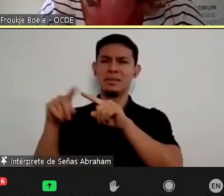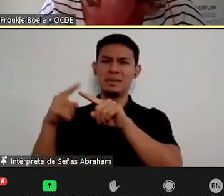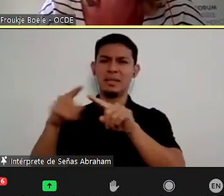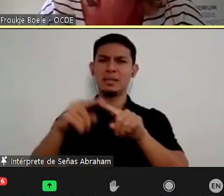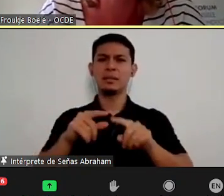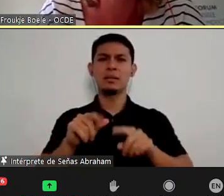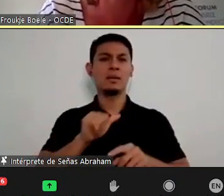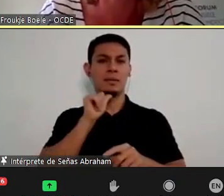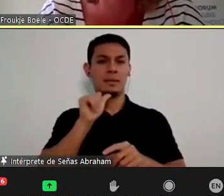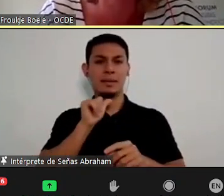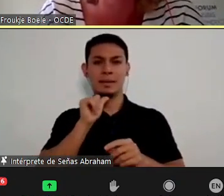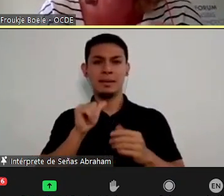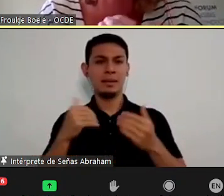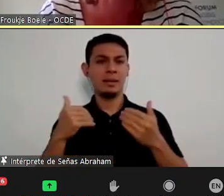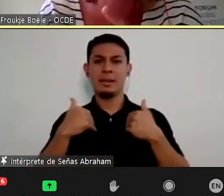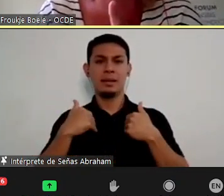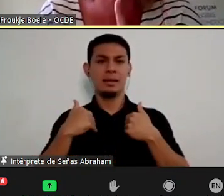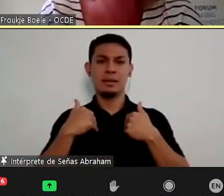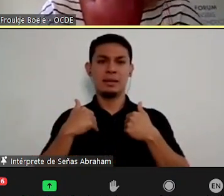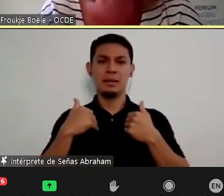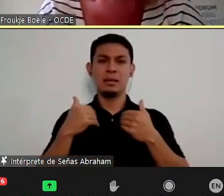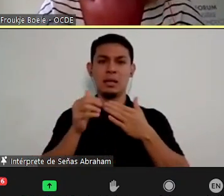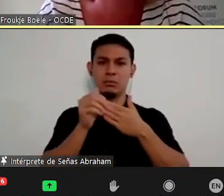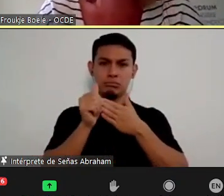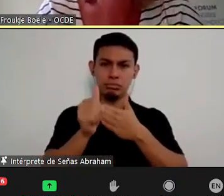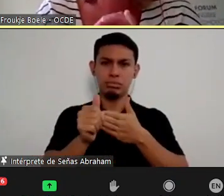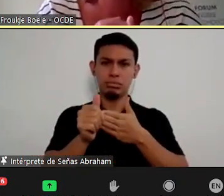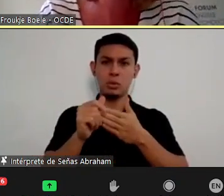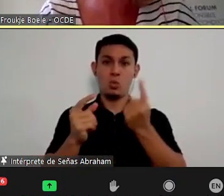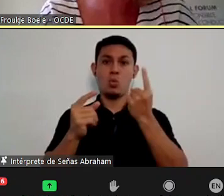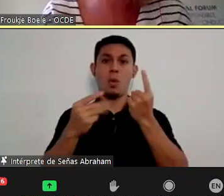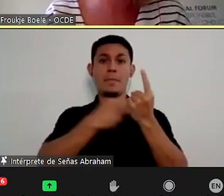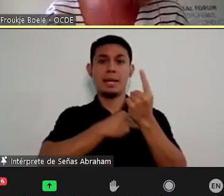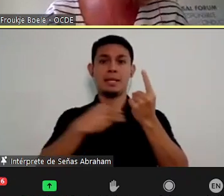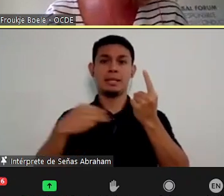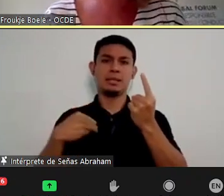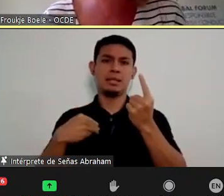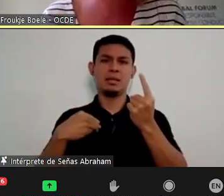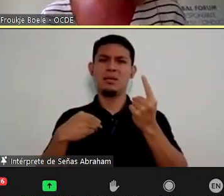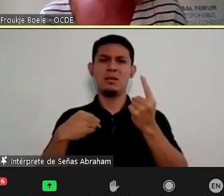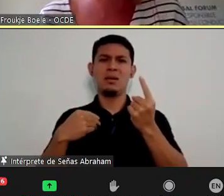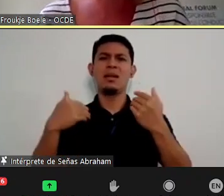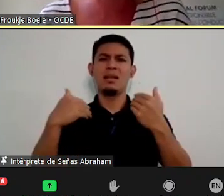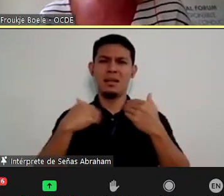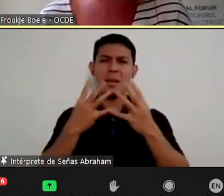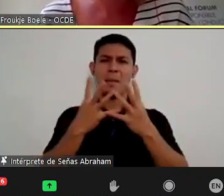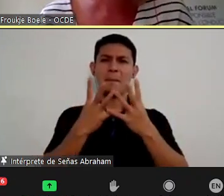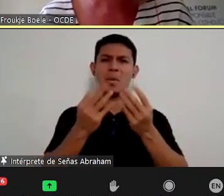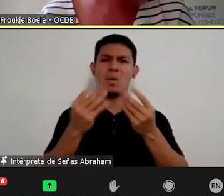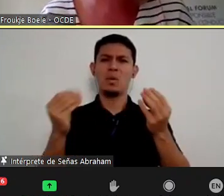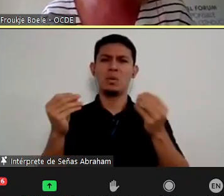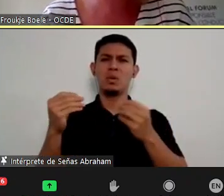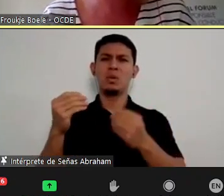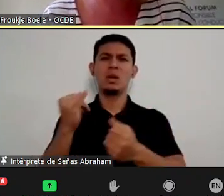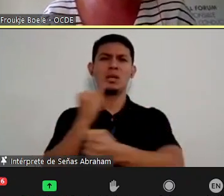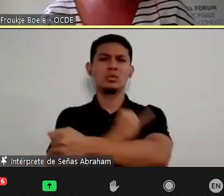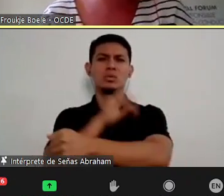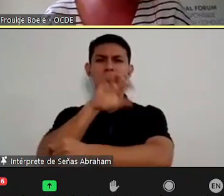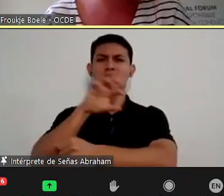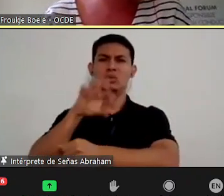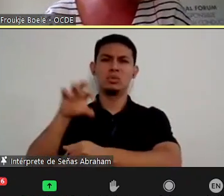ocd is that that it's not under one ministry alone but that it would be